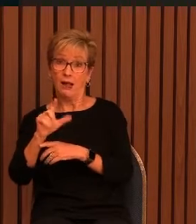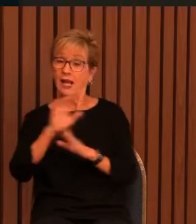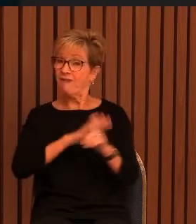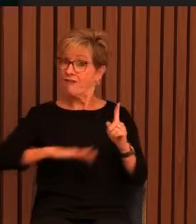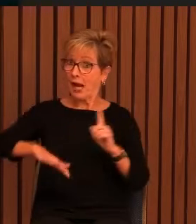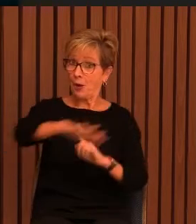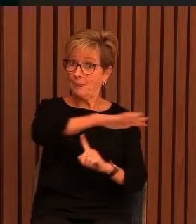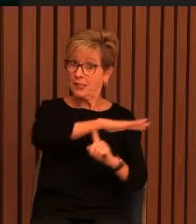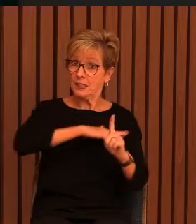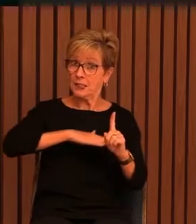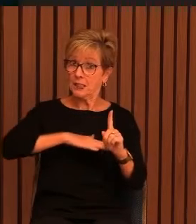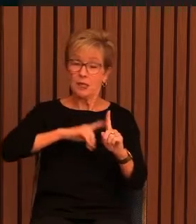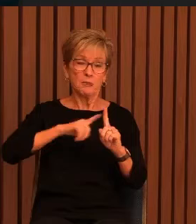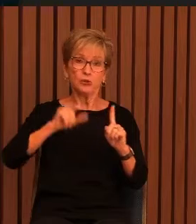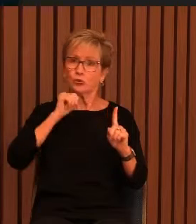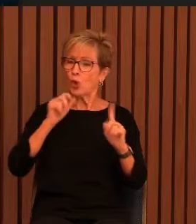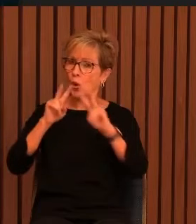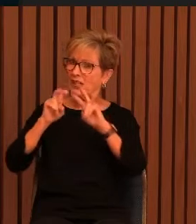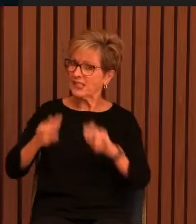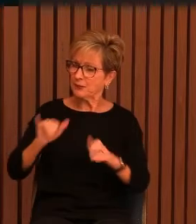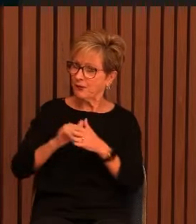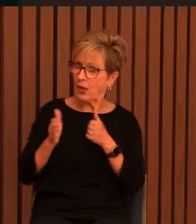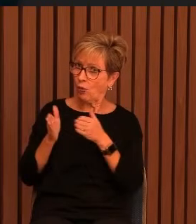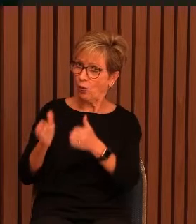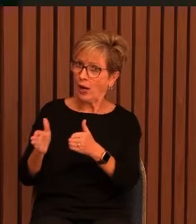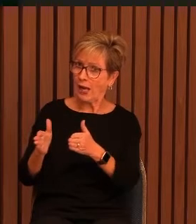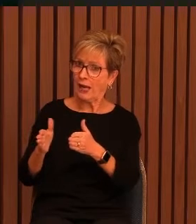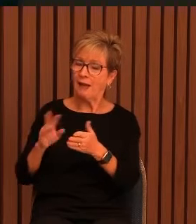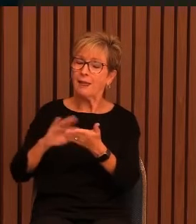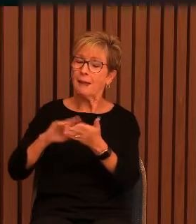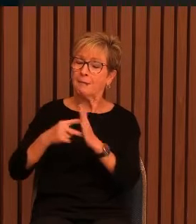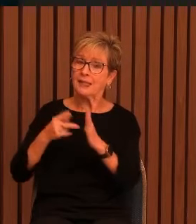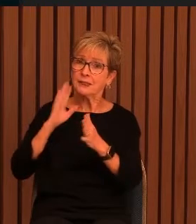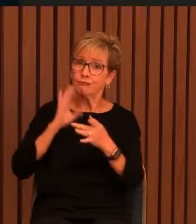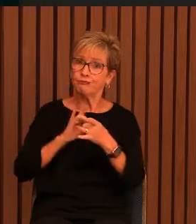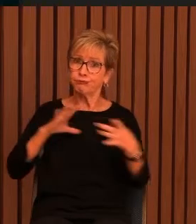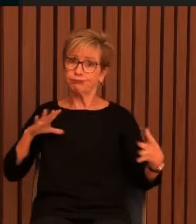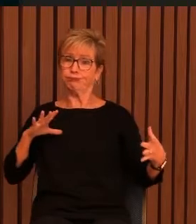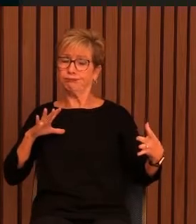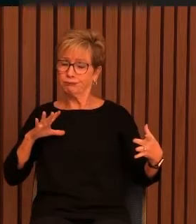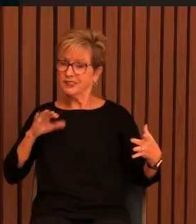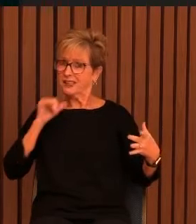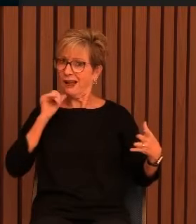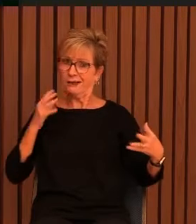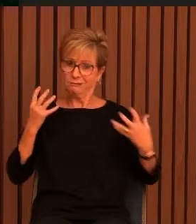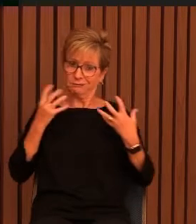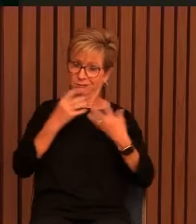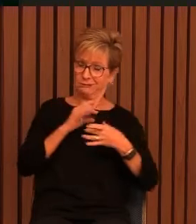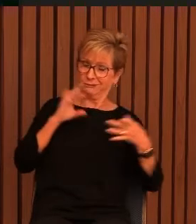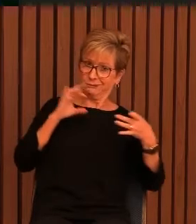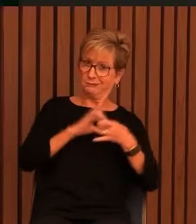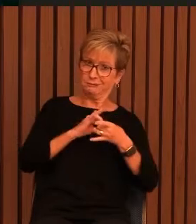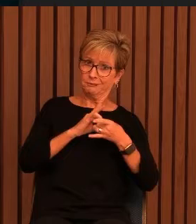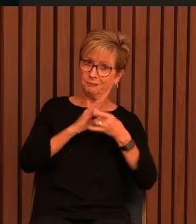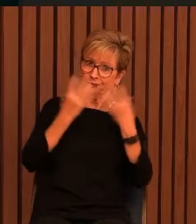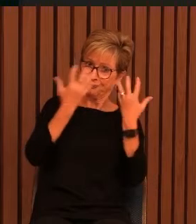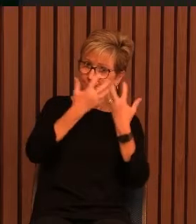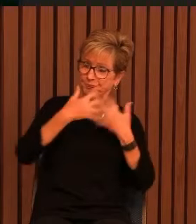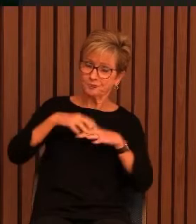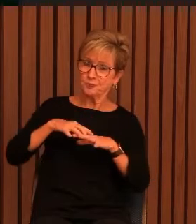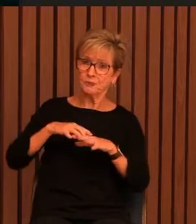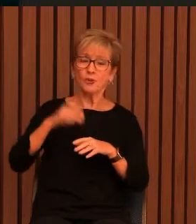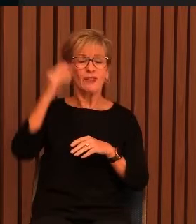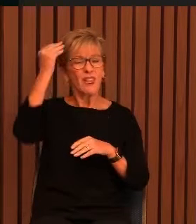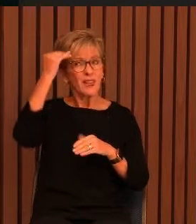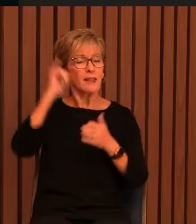don't assess them in a PBL environment, you've got a disconnect. But we need to think about that as we move through all of these